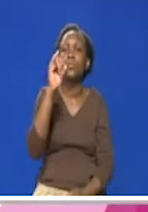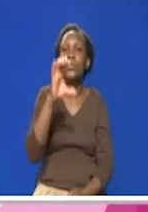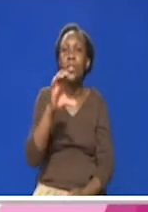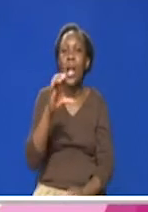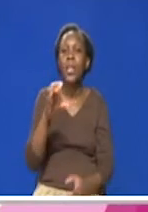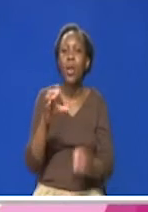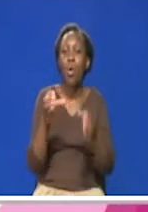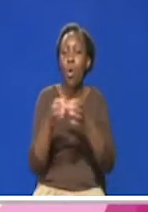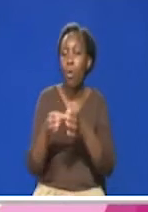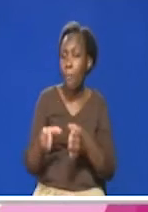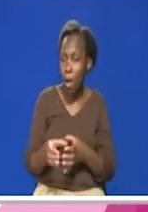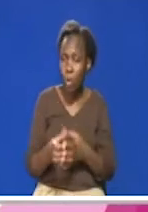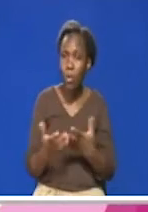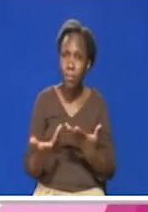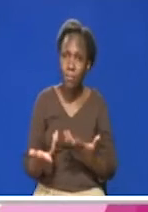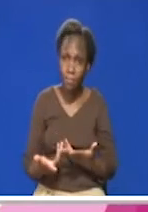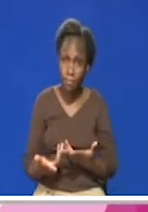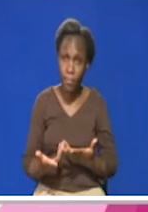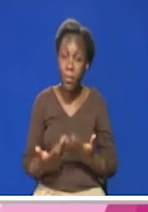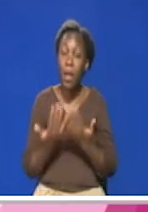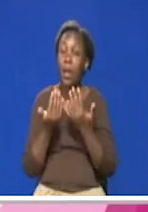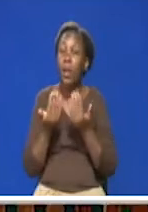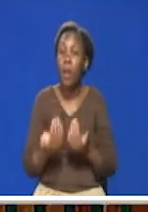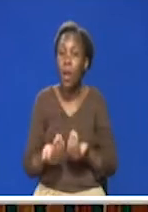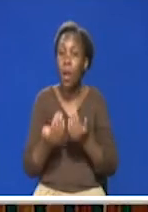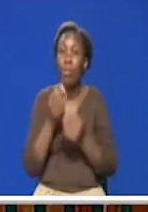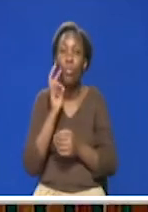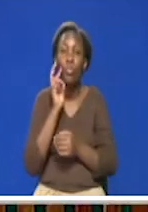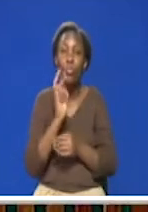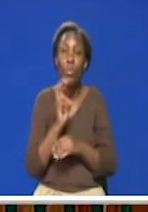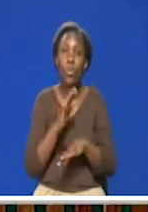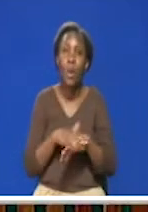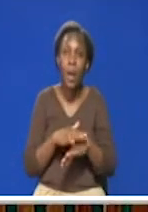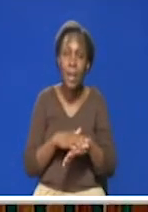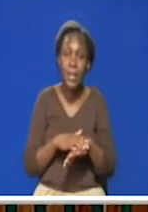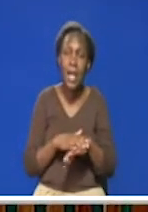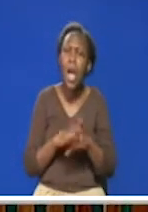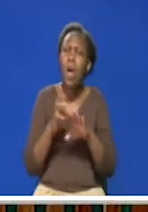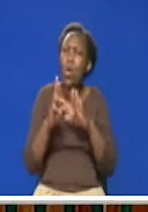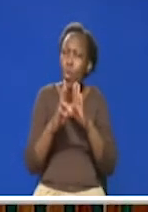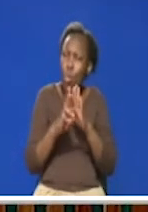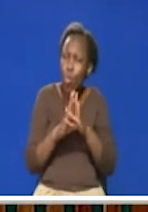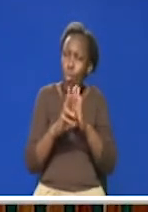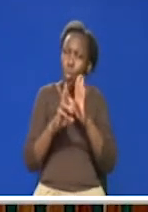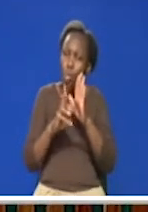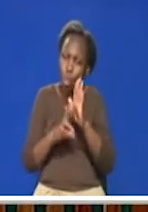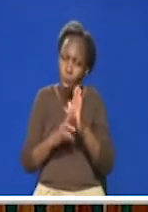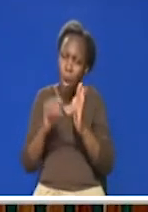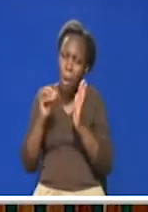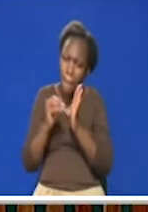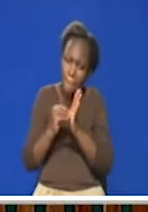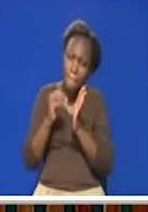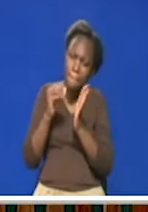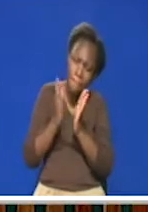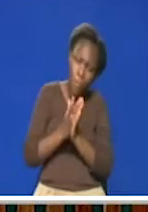Chemistry. So we are looking at lay down rules. There are some rules that are being followed.